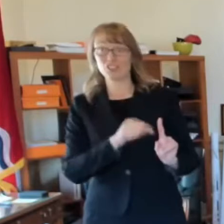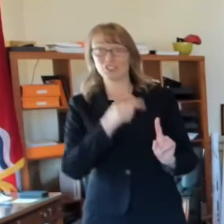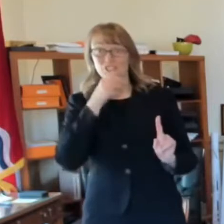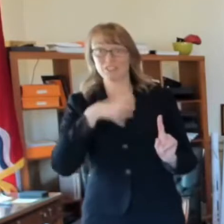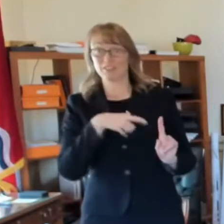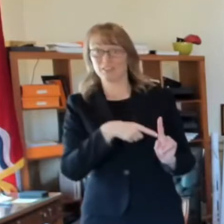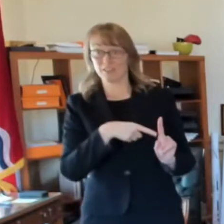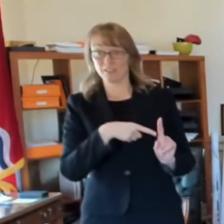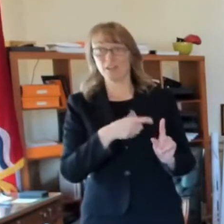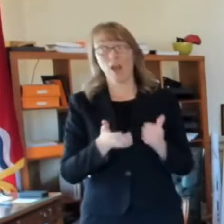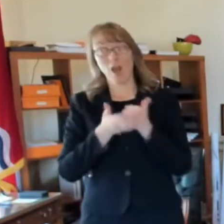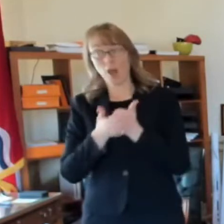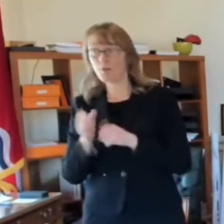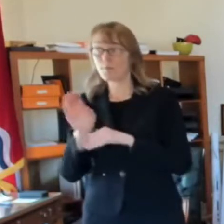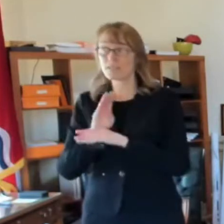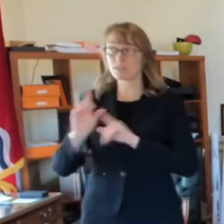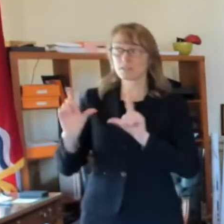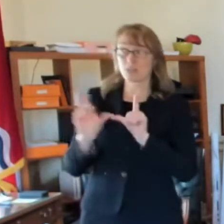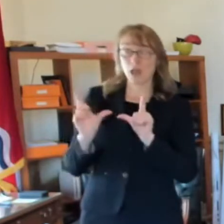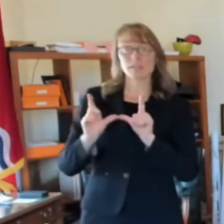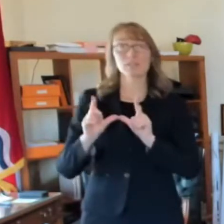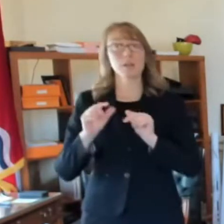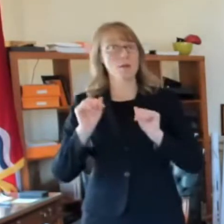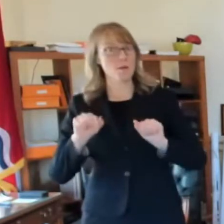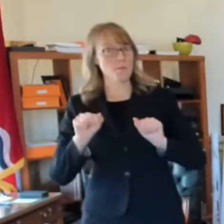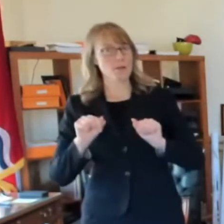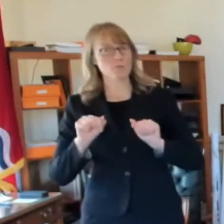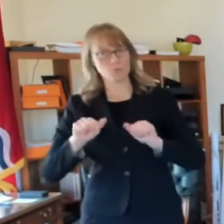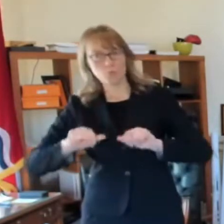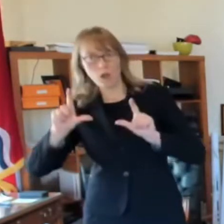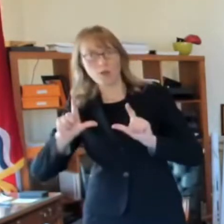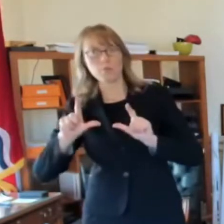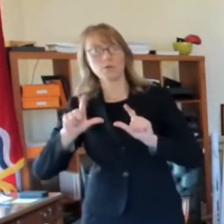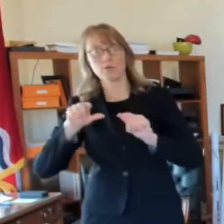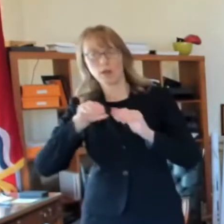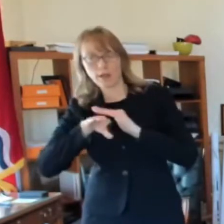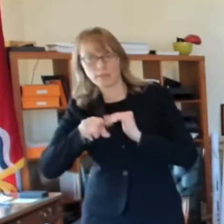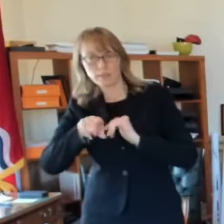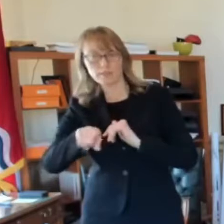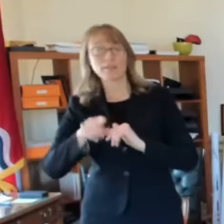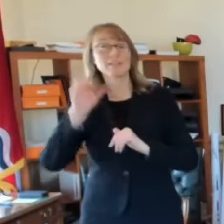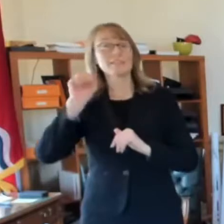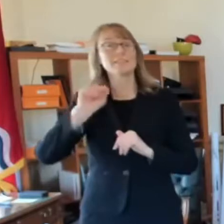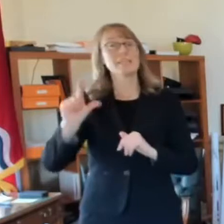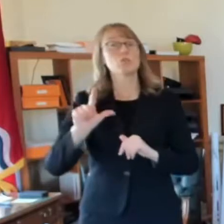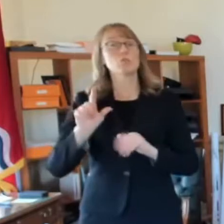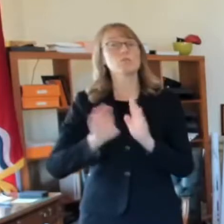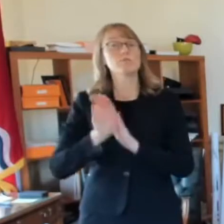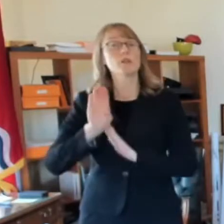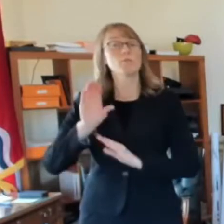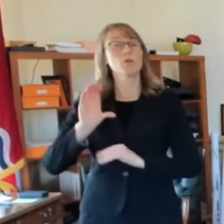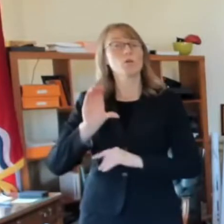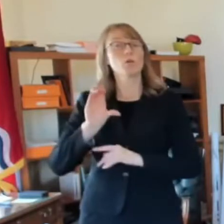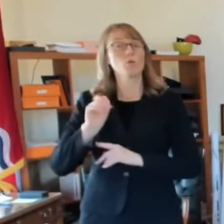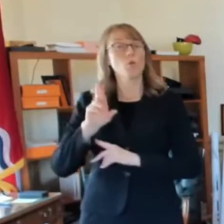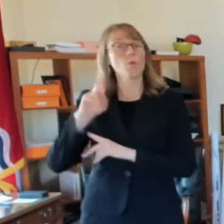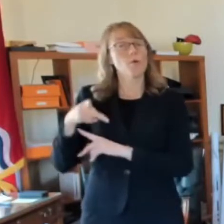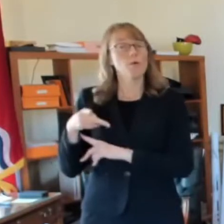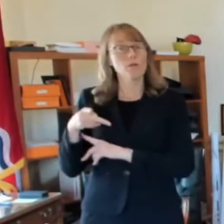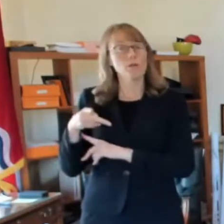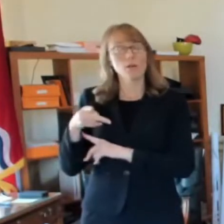business license information available to St. Louis Development Corporation so that they can quickly see whether or not somebody has a